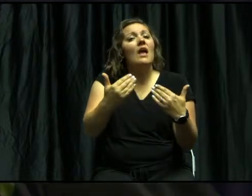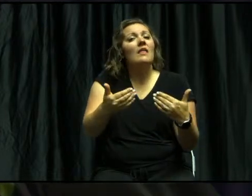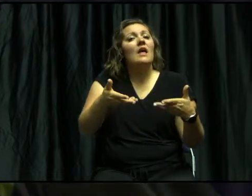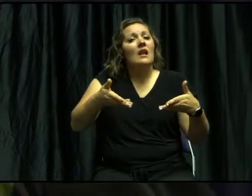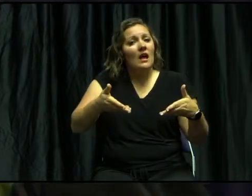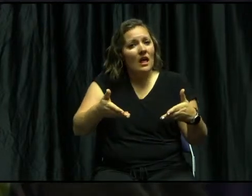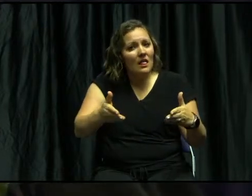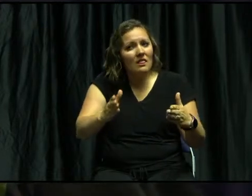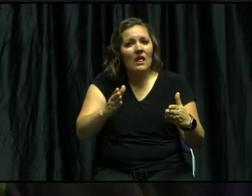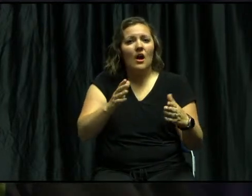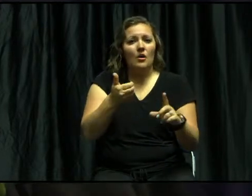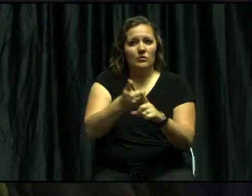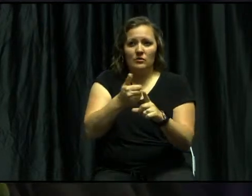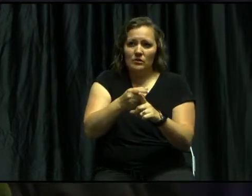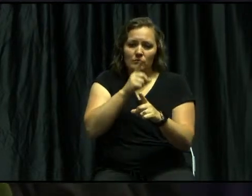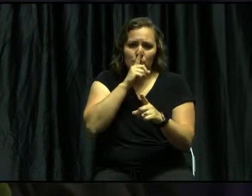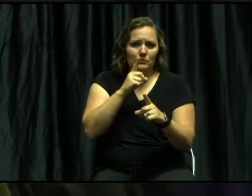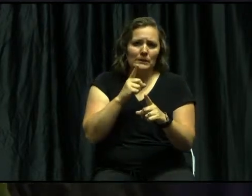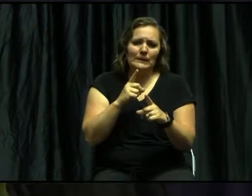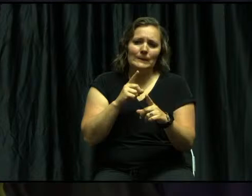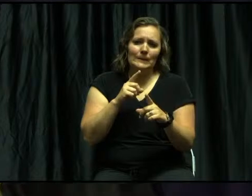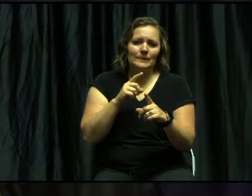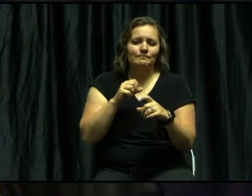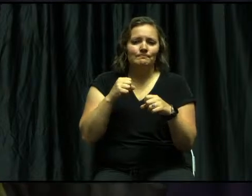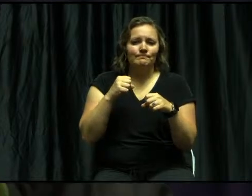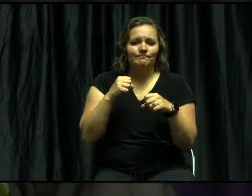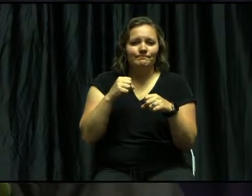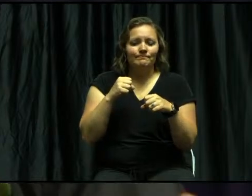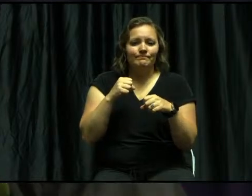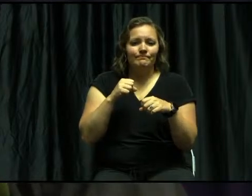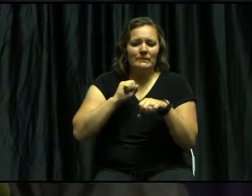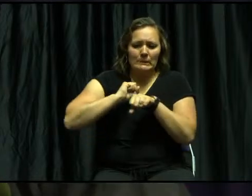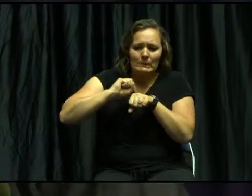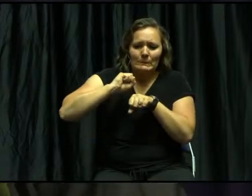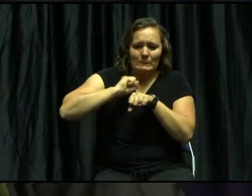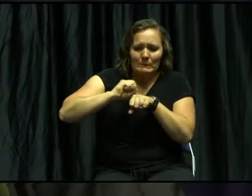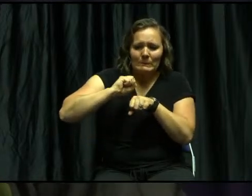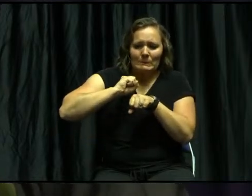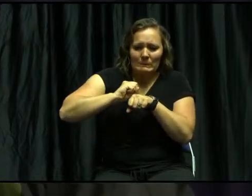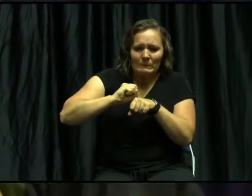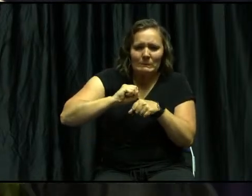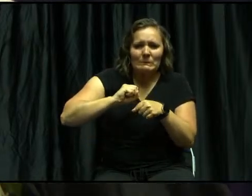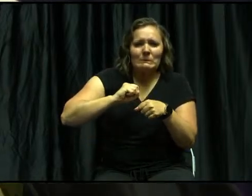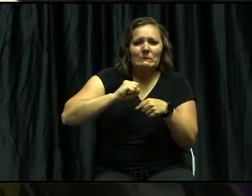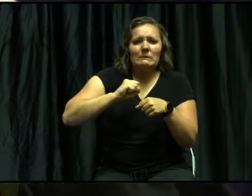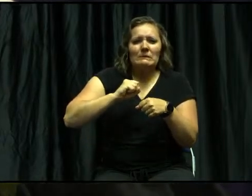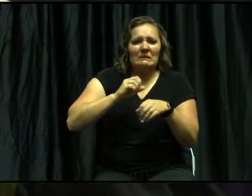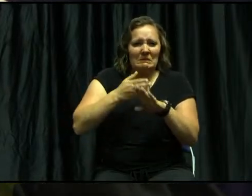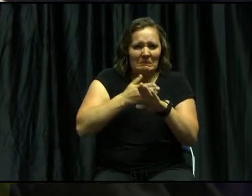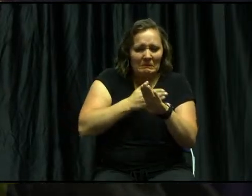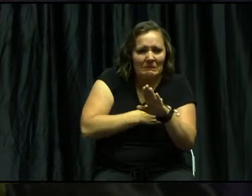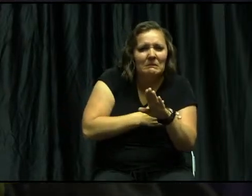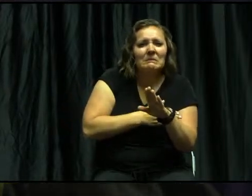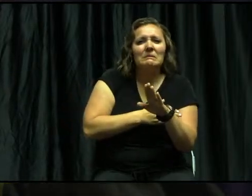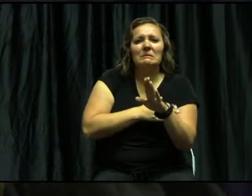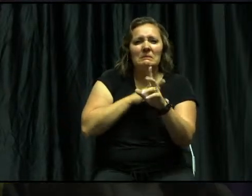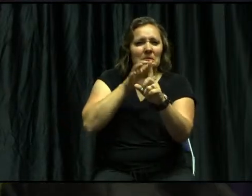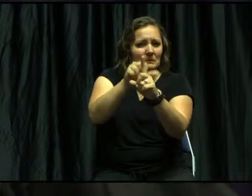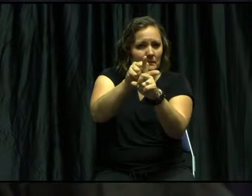to stretch and grow in the goodness and blessings which are yours. Reach for the